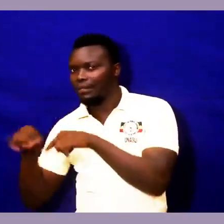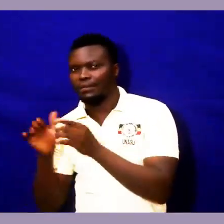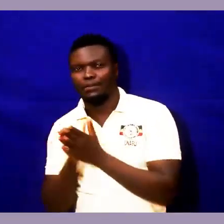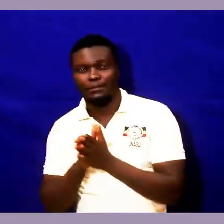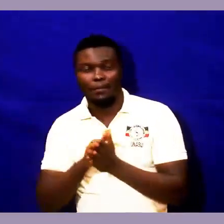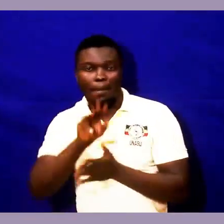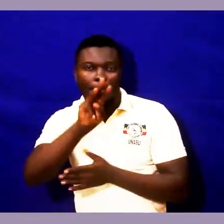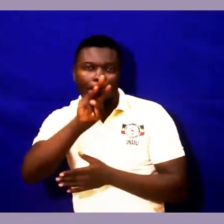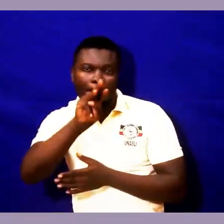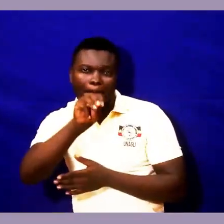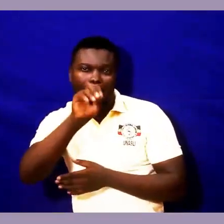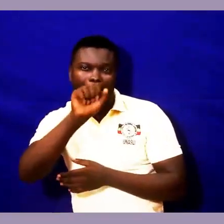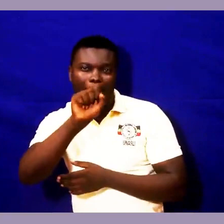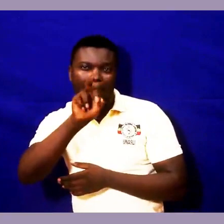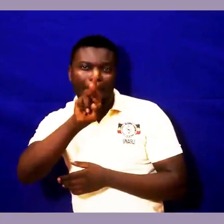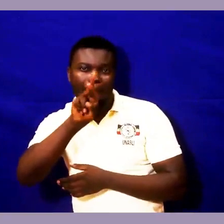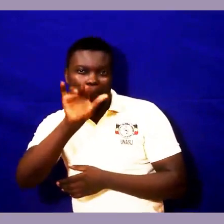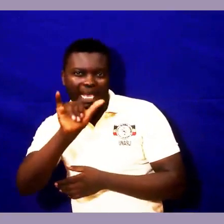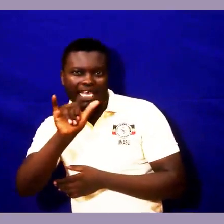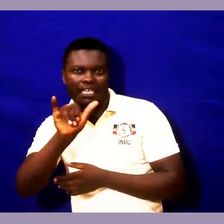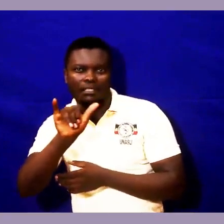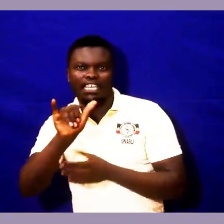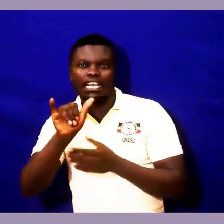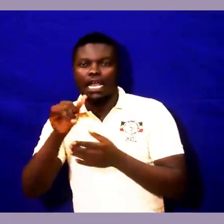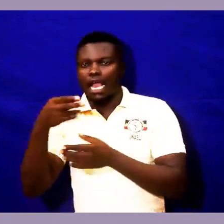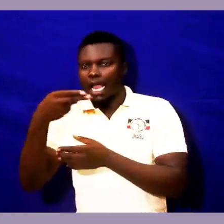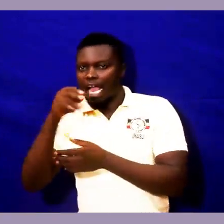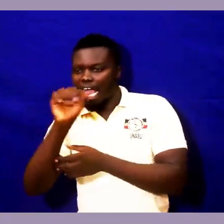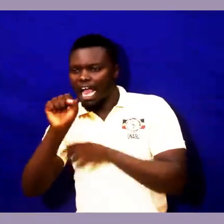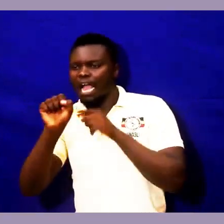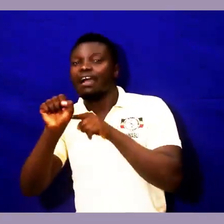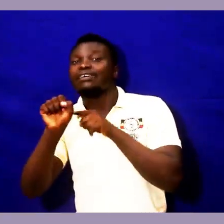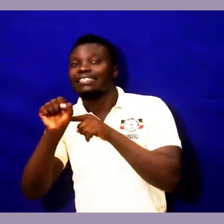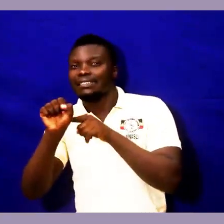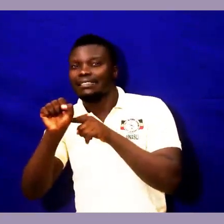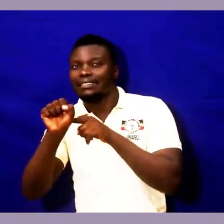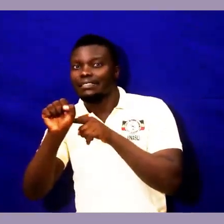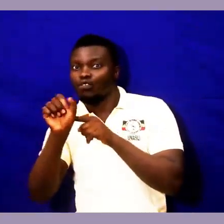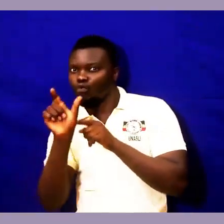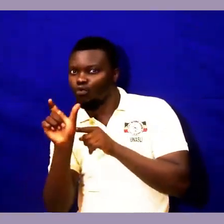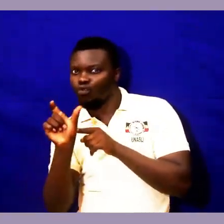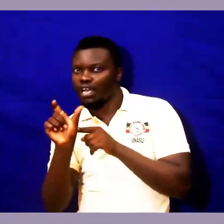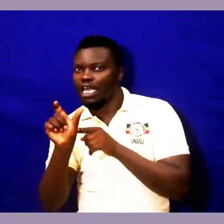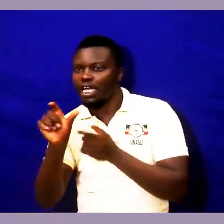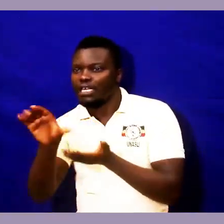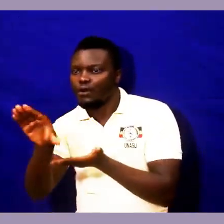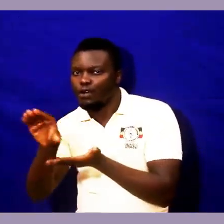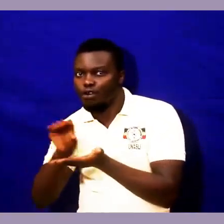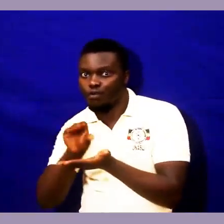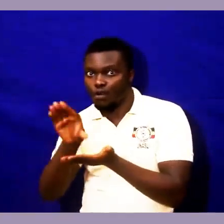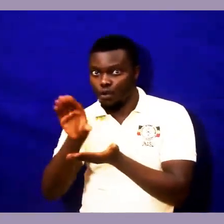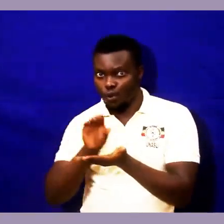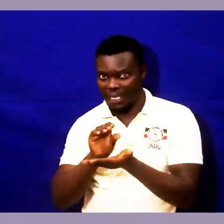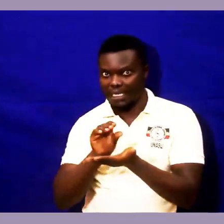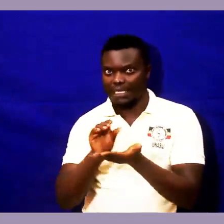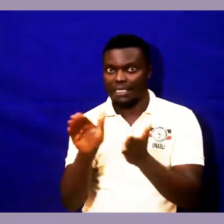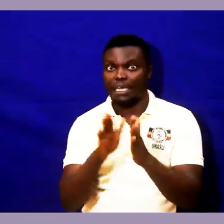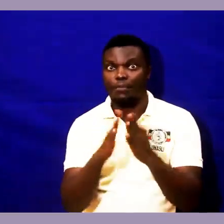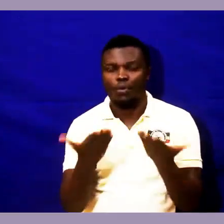Mary has collected. So we have used